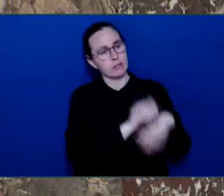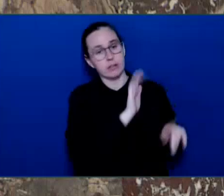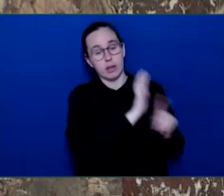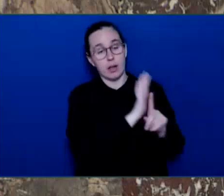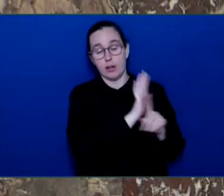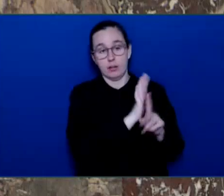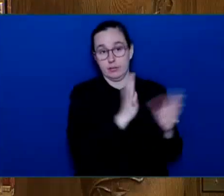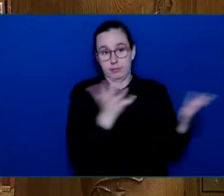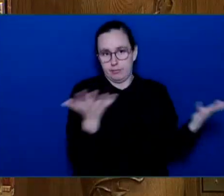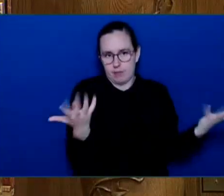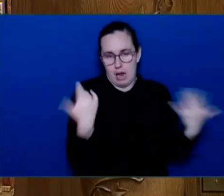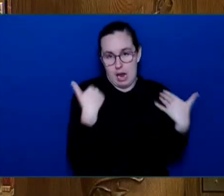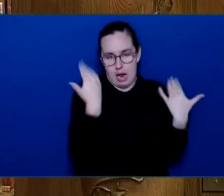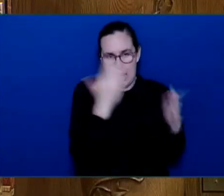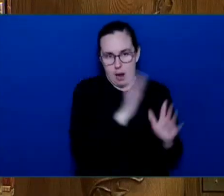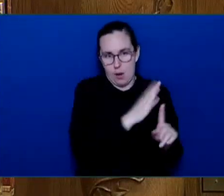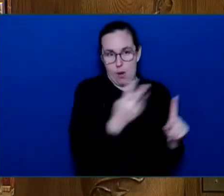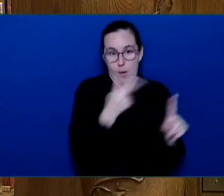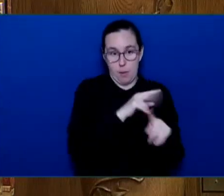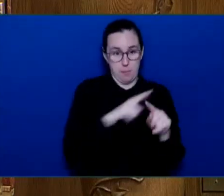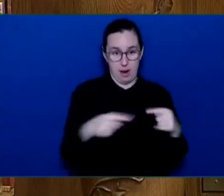Members.